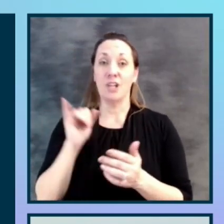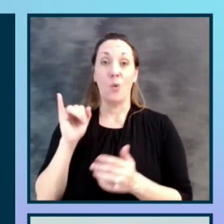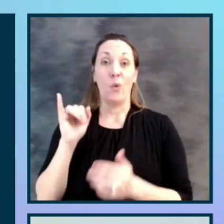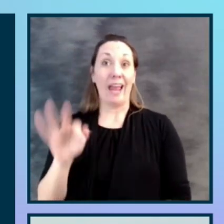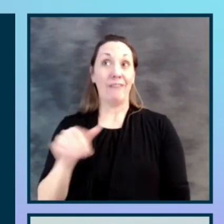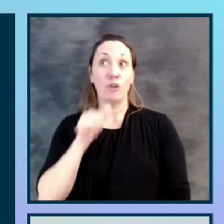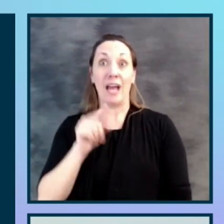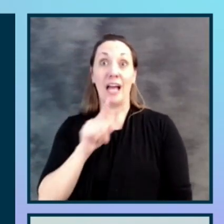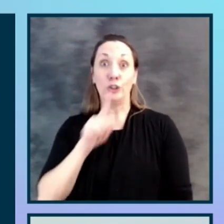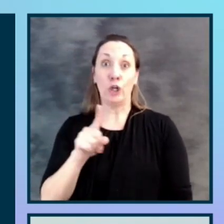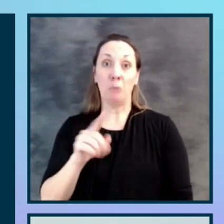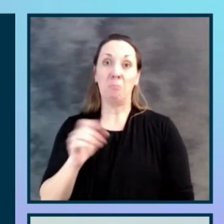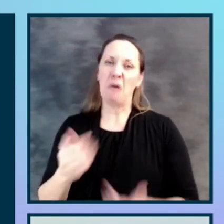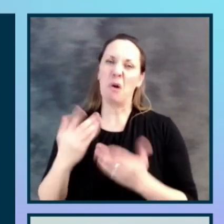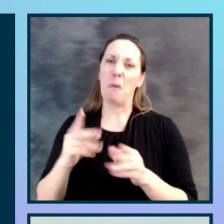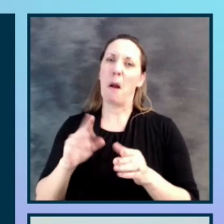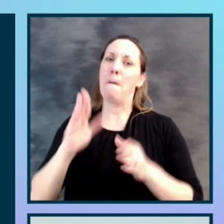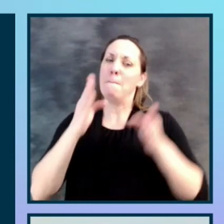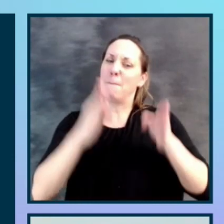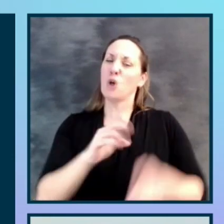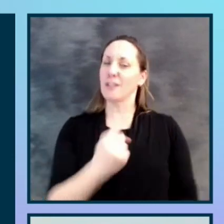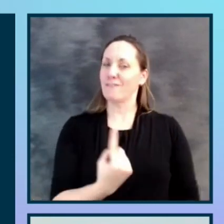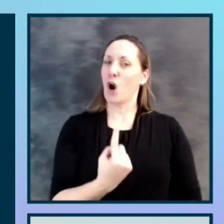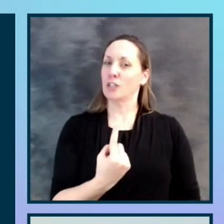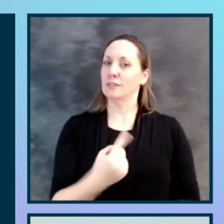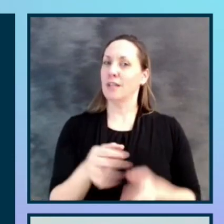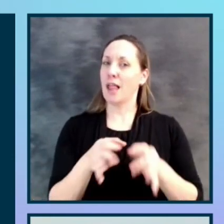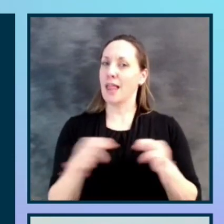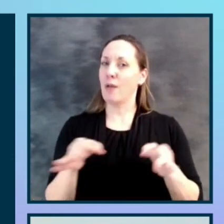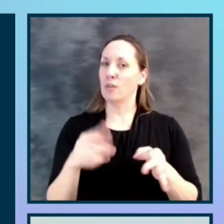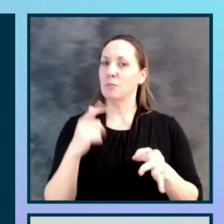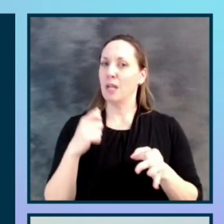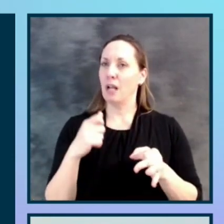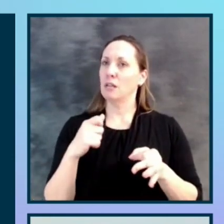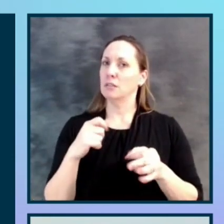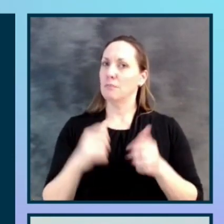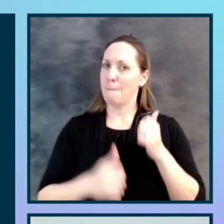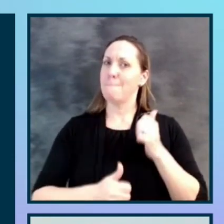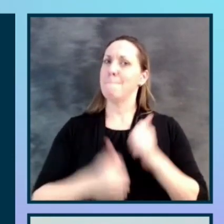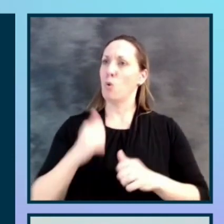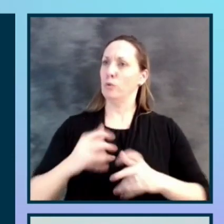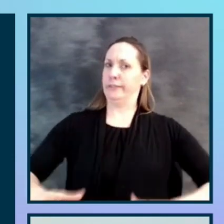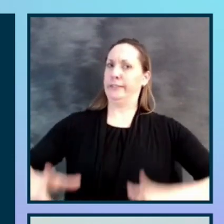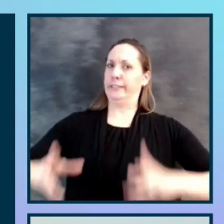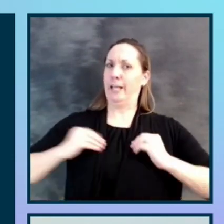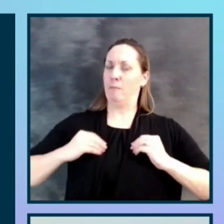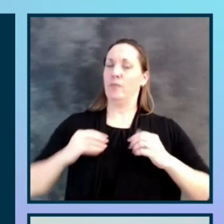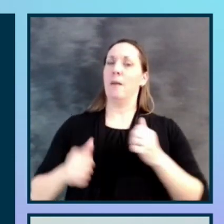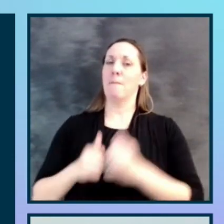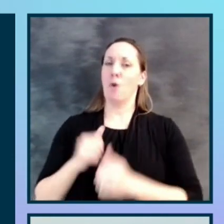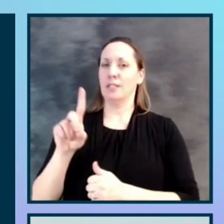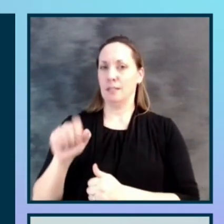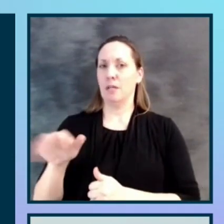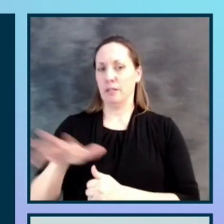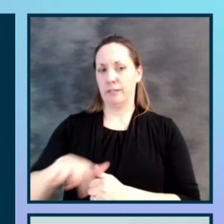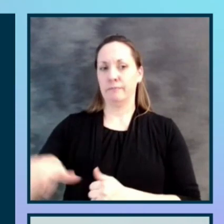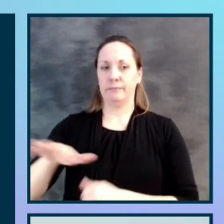I recommend using the person-first language because it's widely accepted in most disability communities.